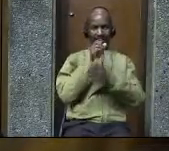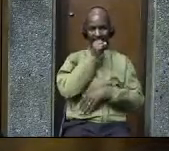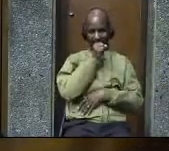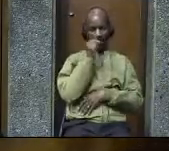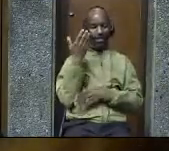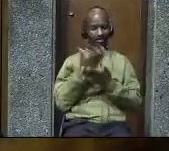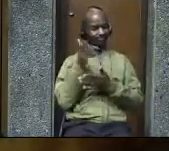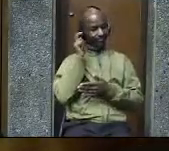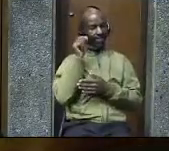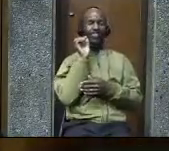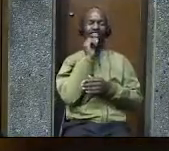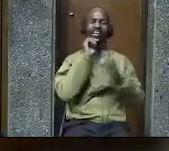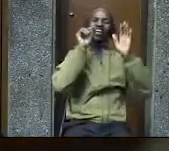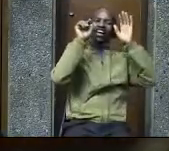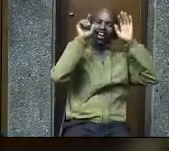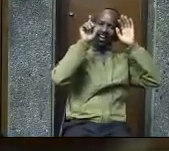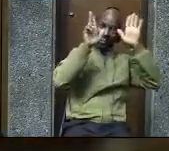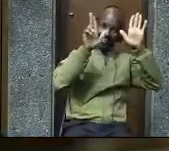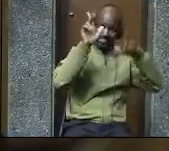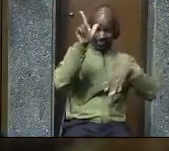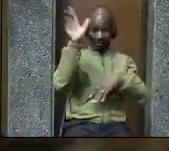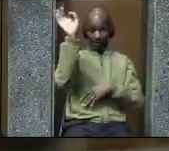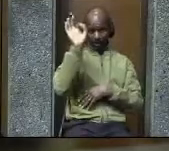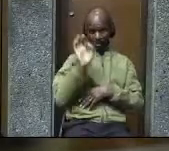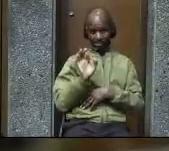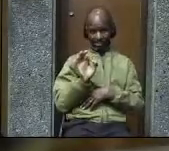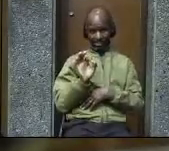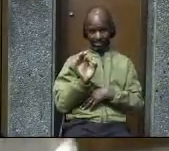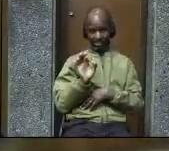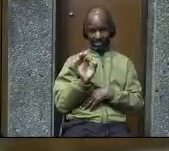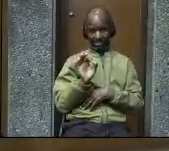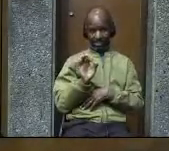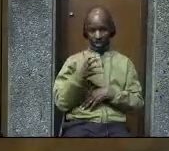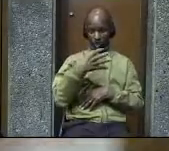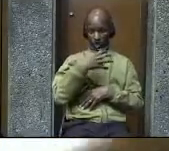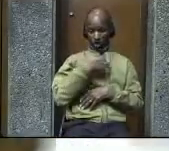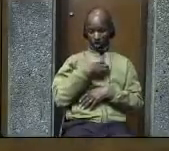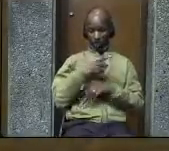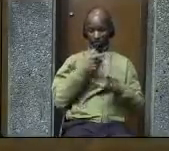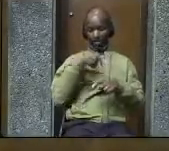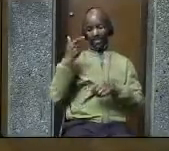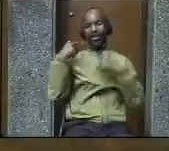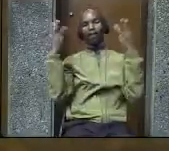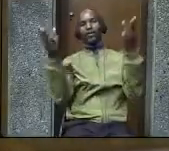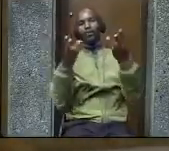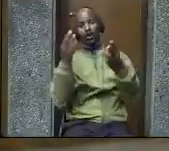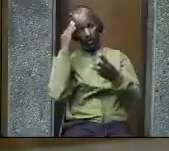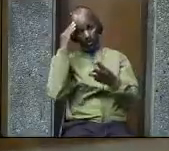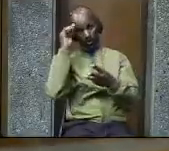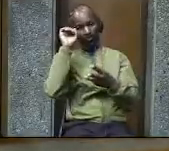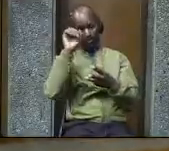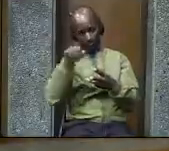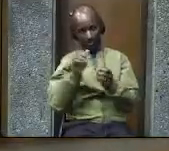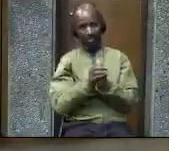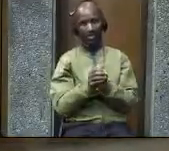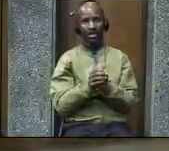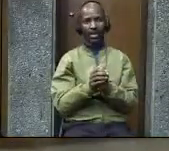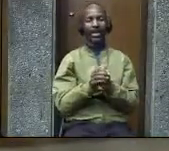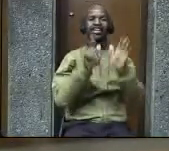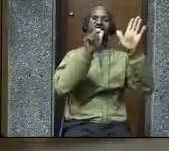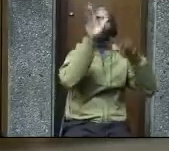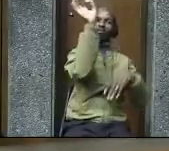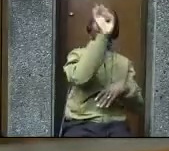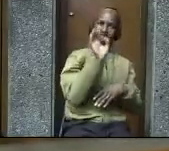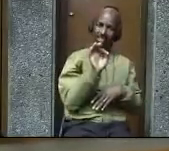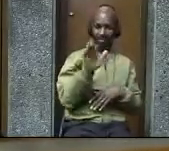Yeah, the 87%. You own a abanya bantu, niyabaza ngiti. And then 7%,